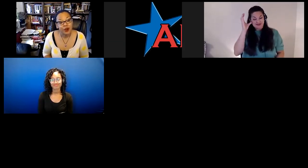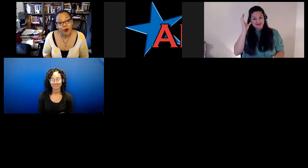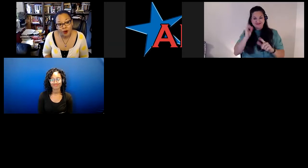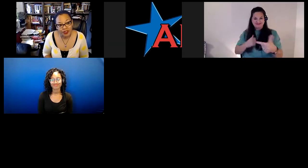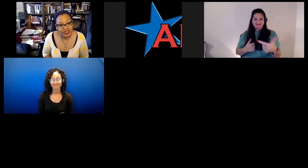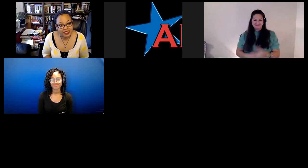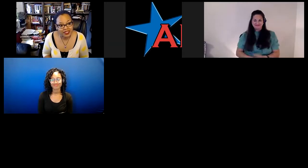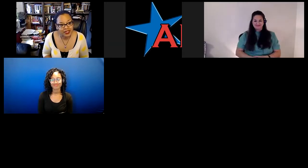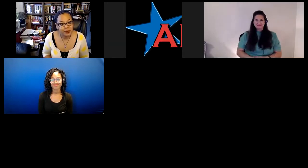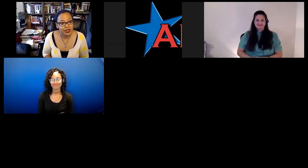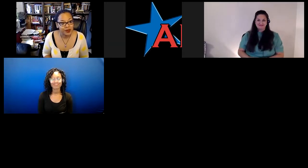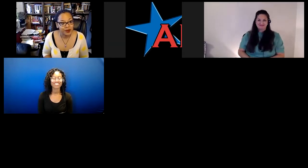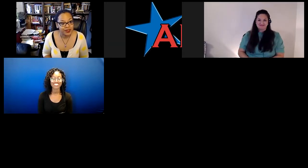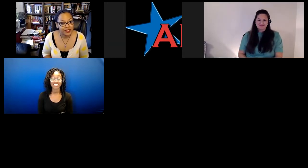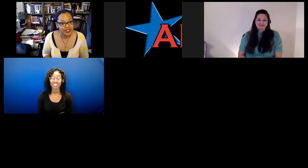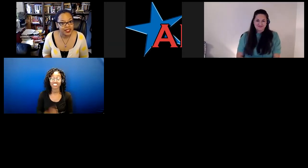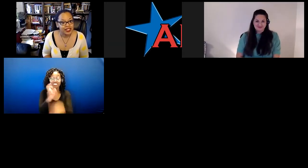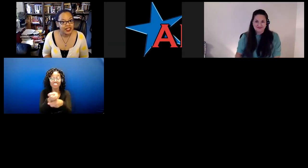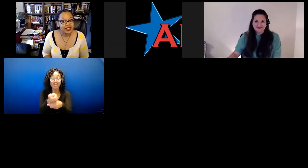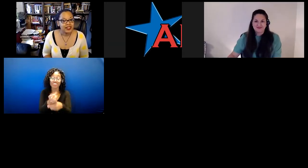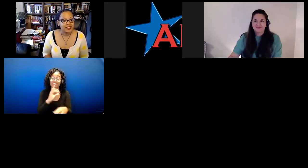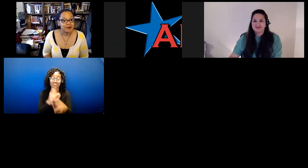it's hard, really hard.